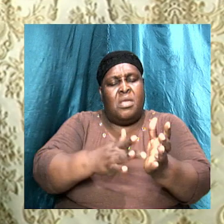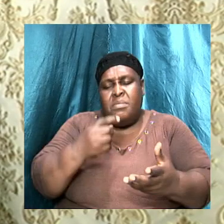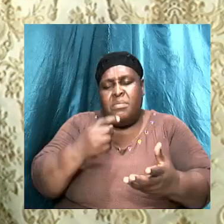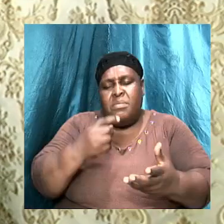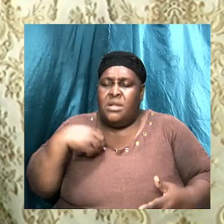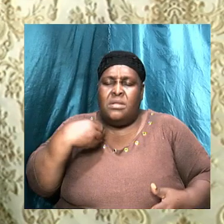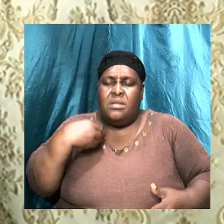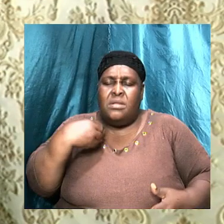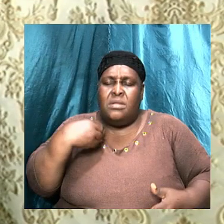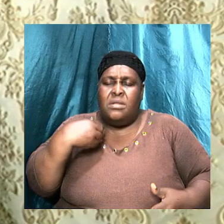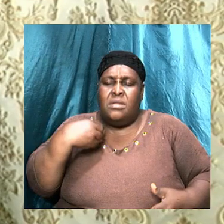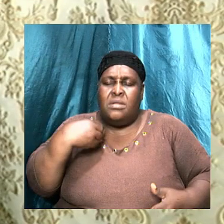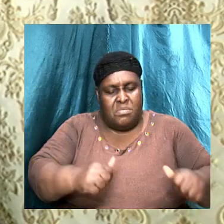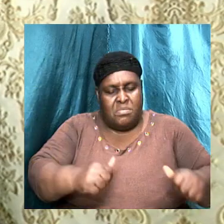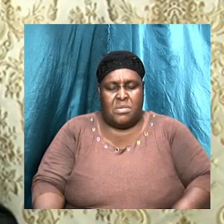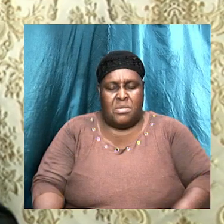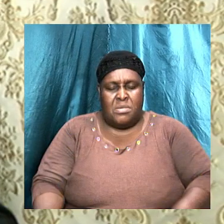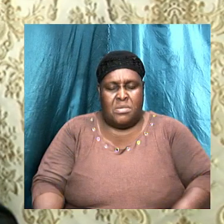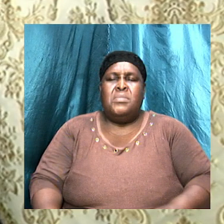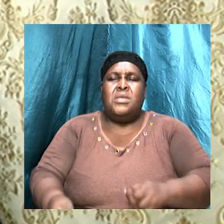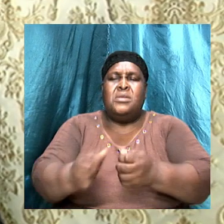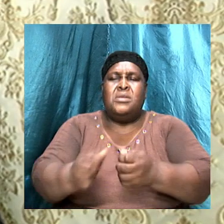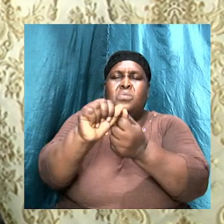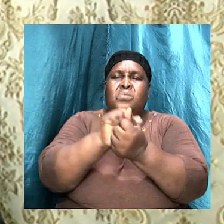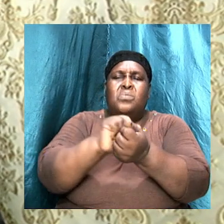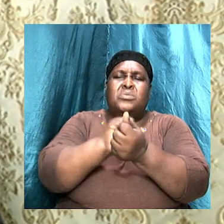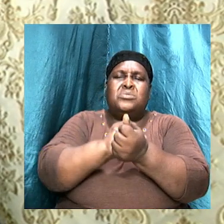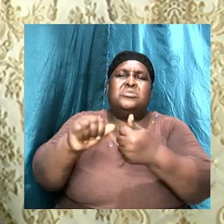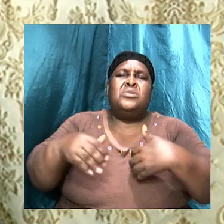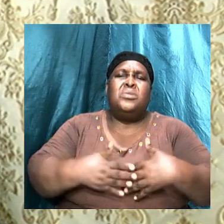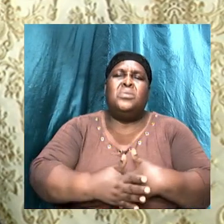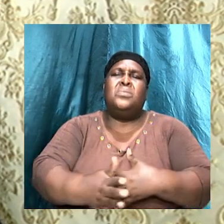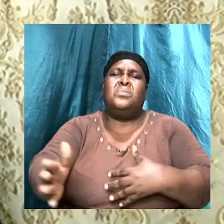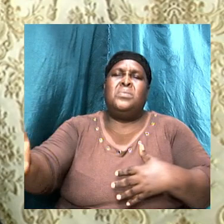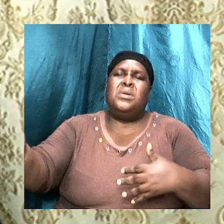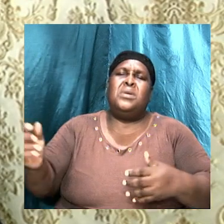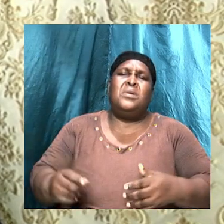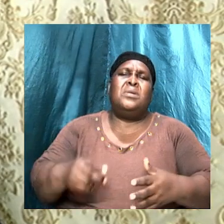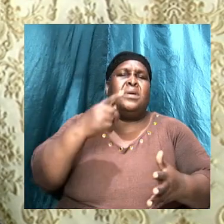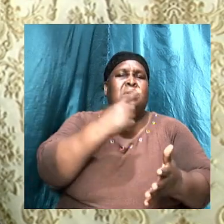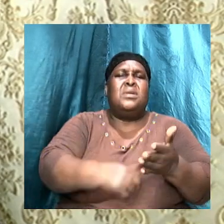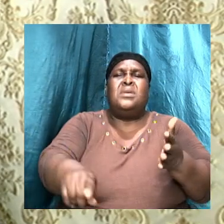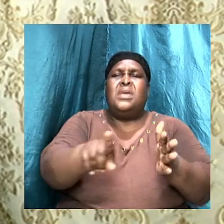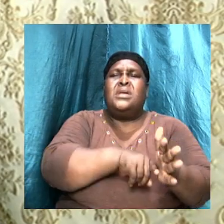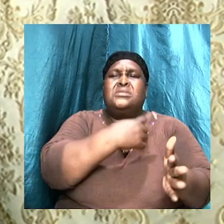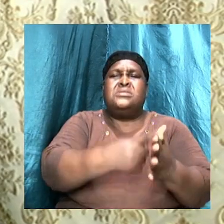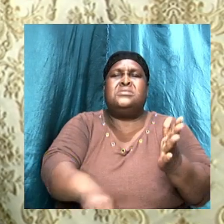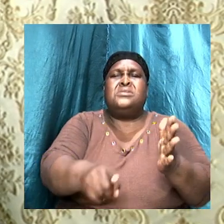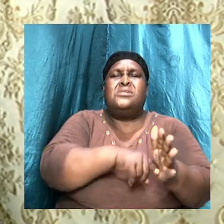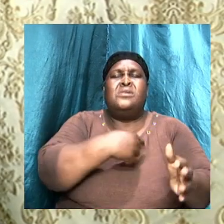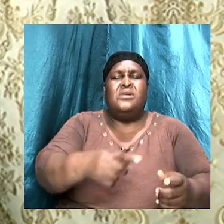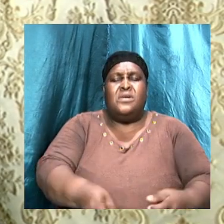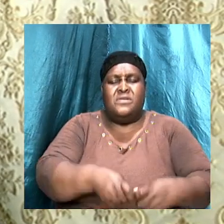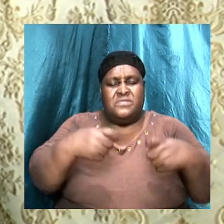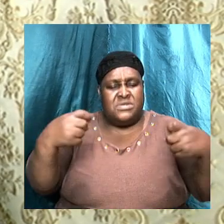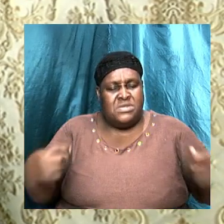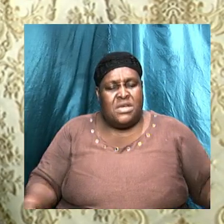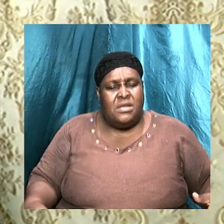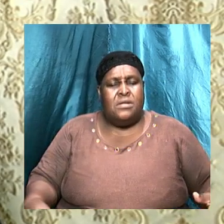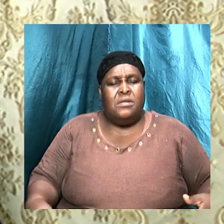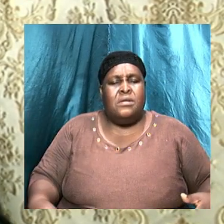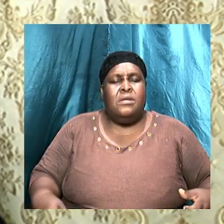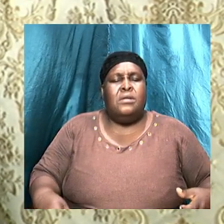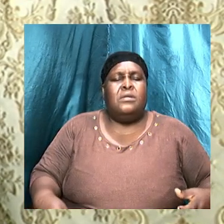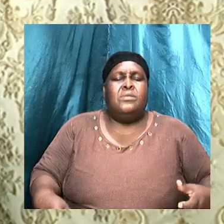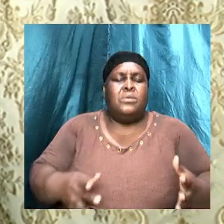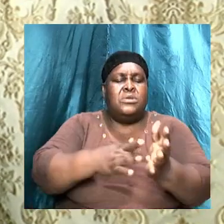that look here, baptism is for the remission, for the removal, for the cancellation of sin. When Jesus said in